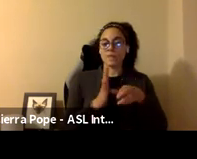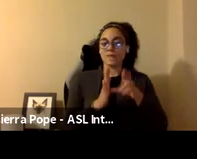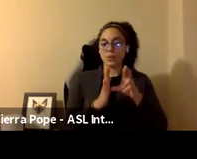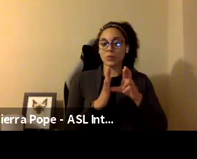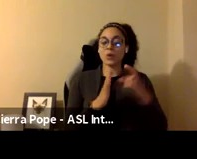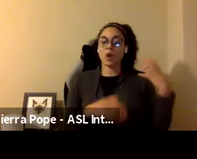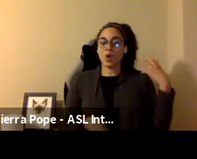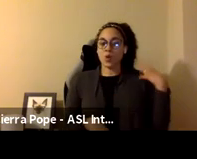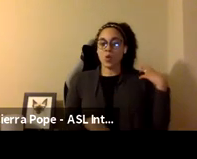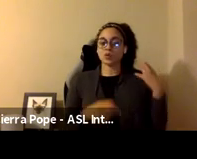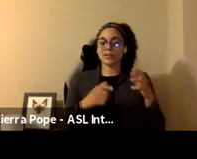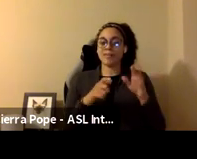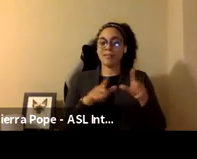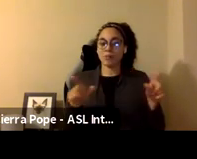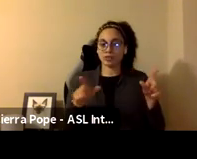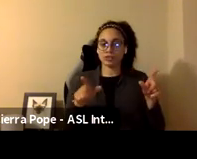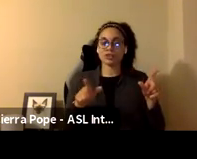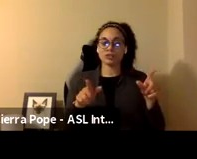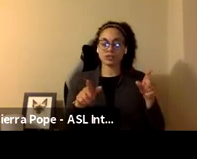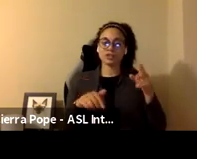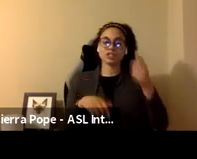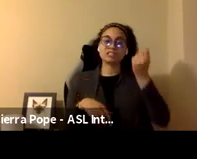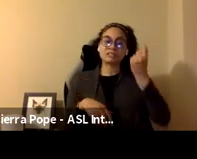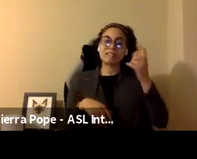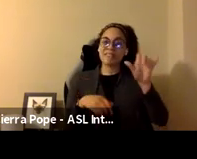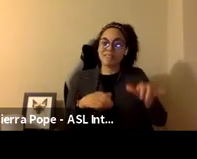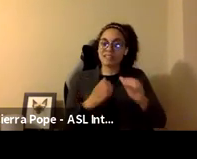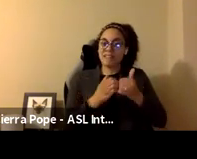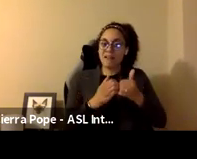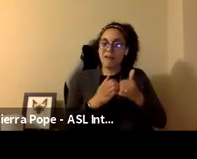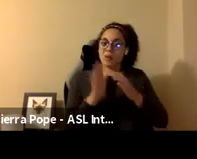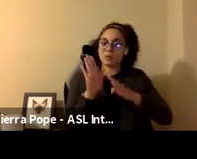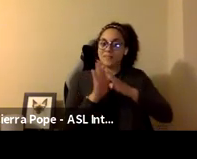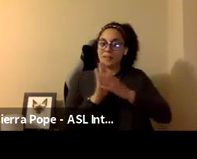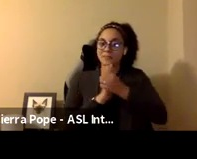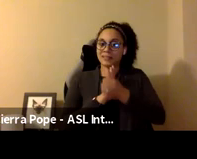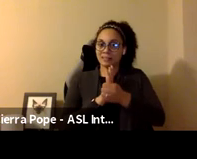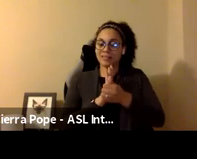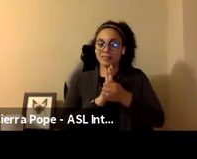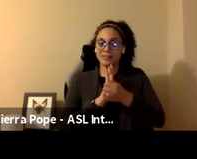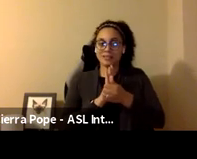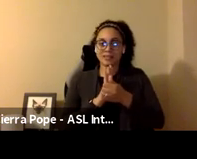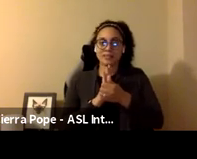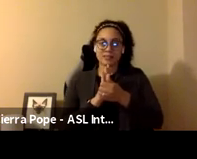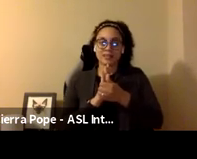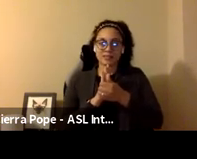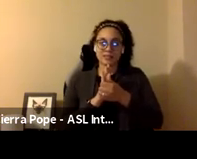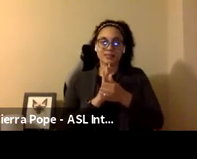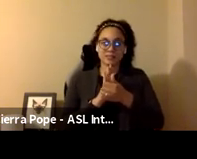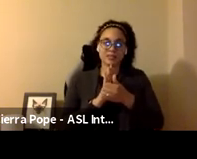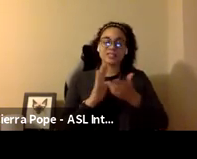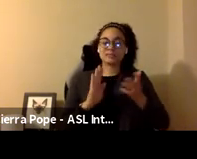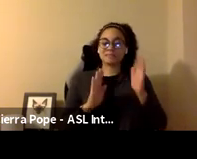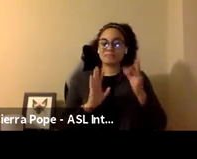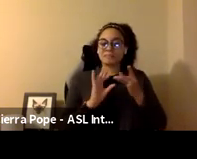and how I work, because this is really how the skills get built. In what I was talking about, the language before